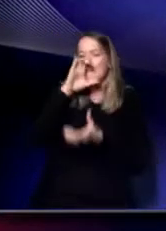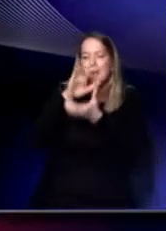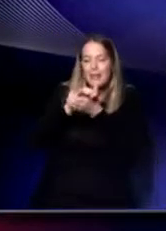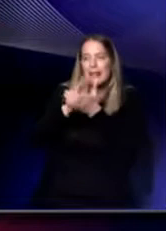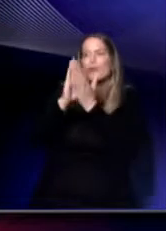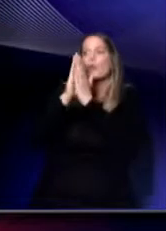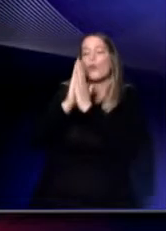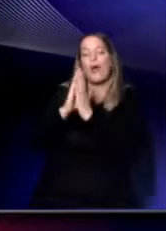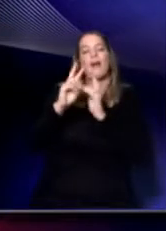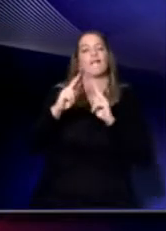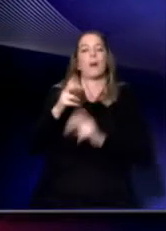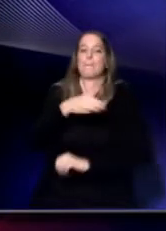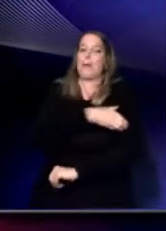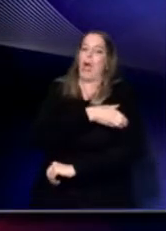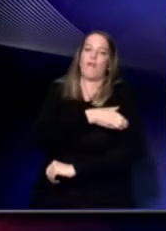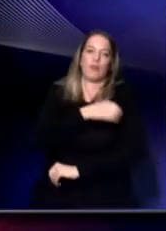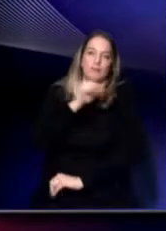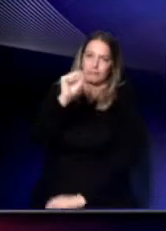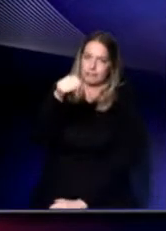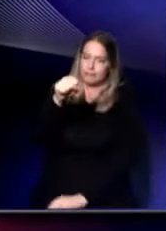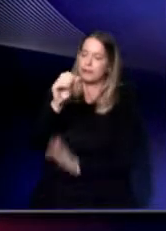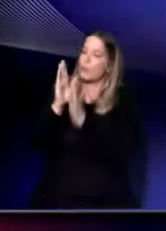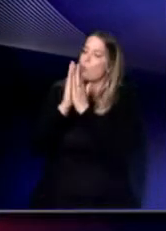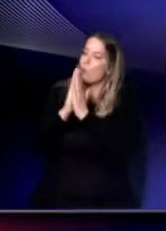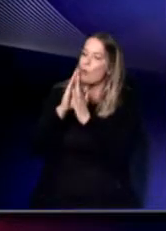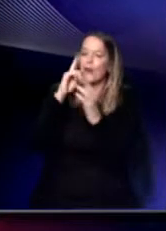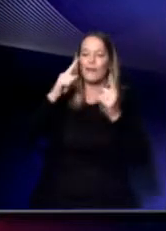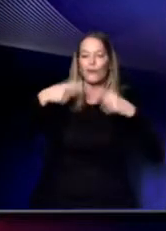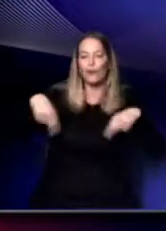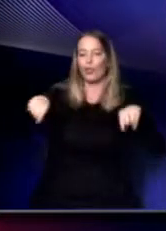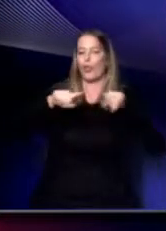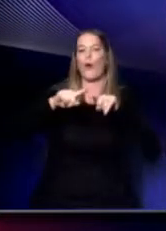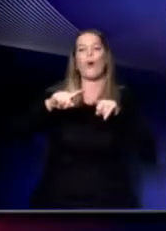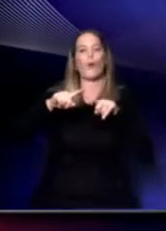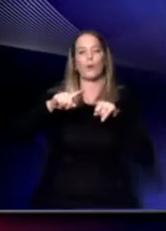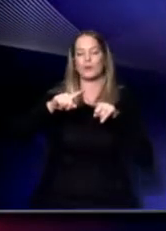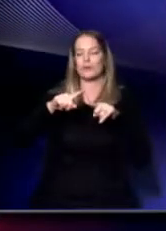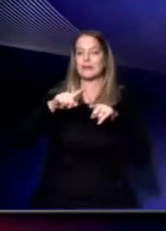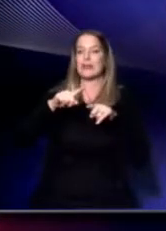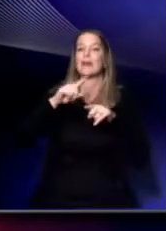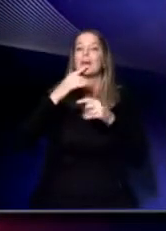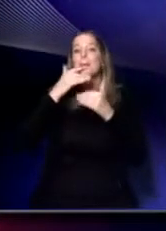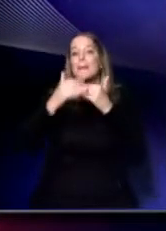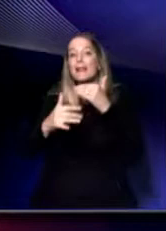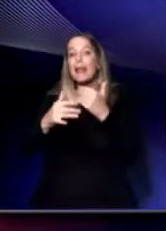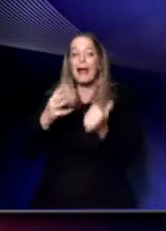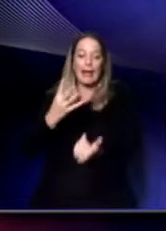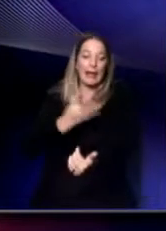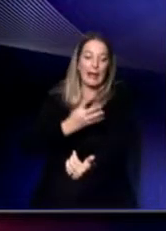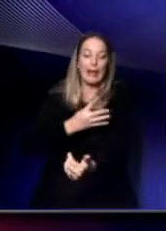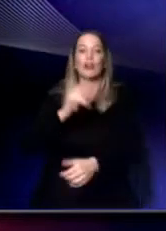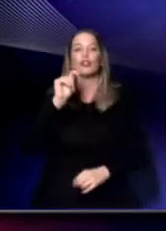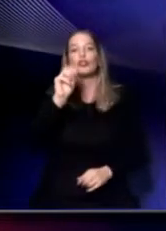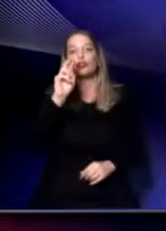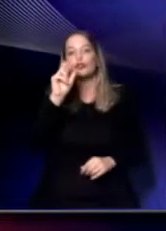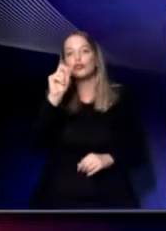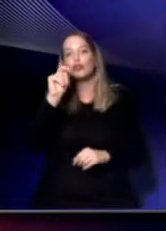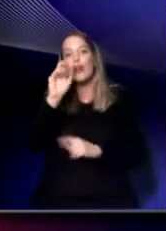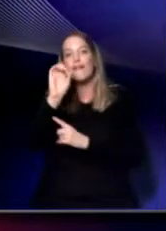very powerful, and so you can pray for those blood plasma transfusions. That's what we're looking forward